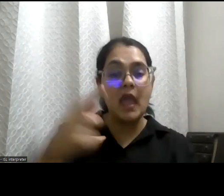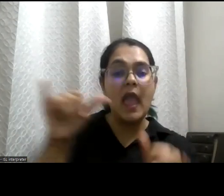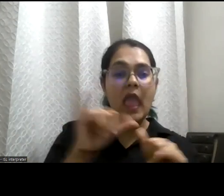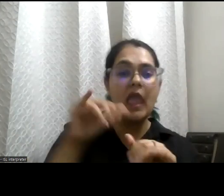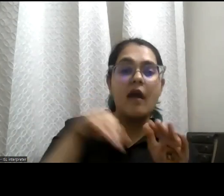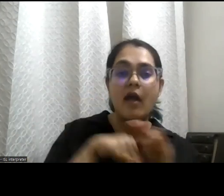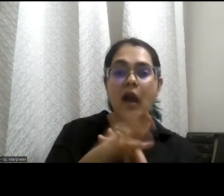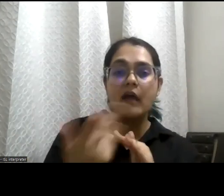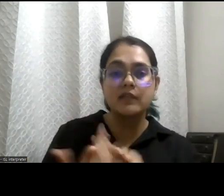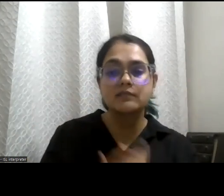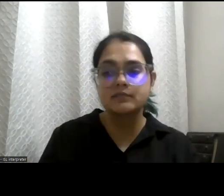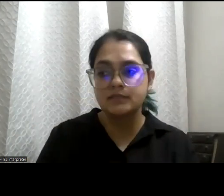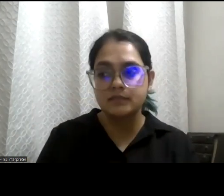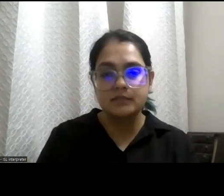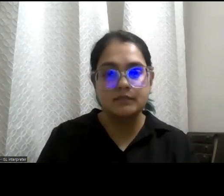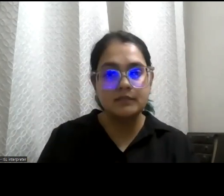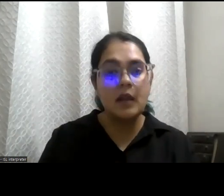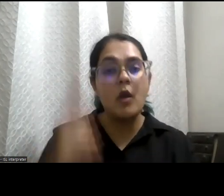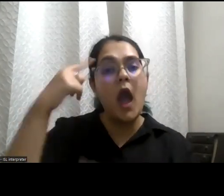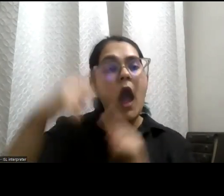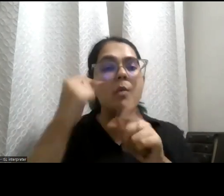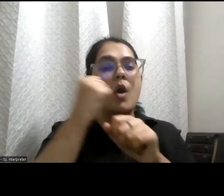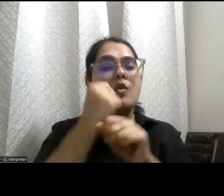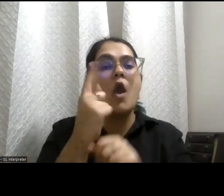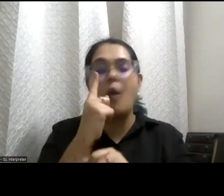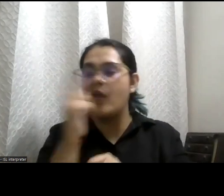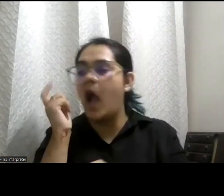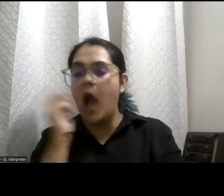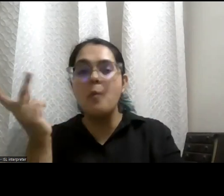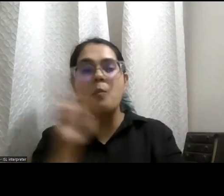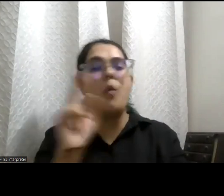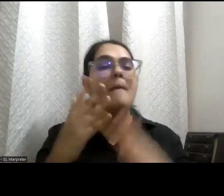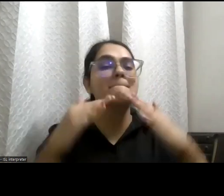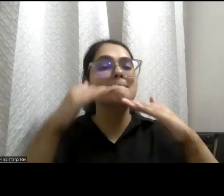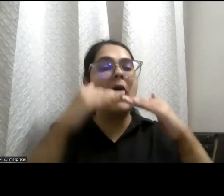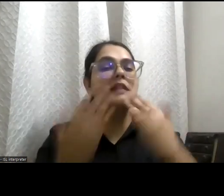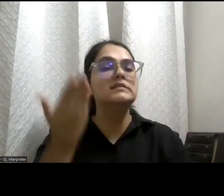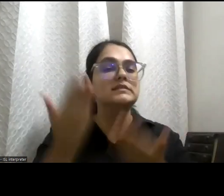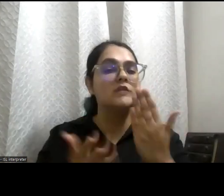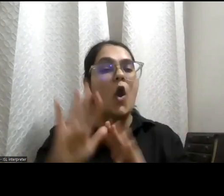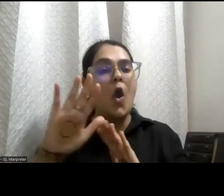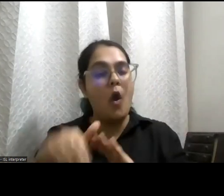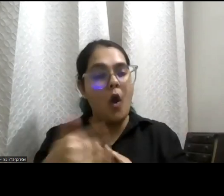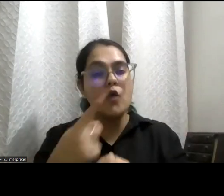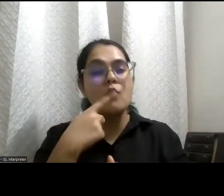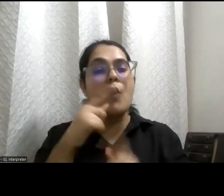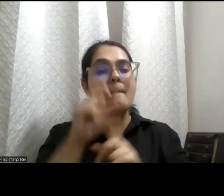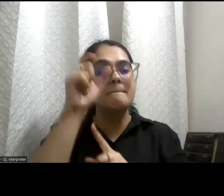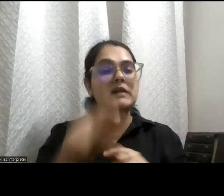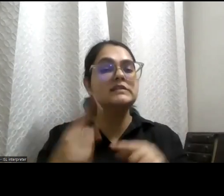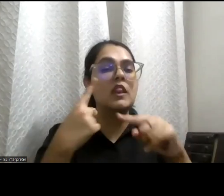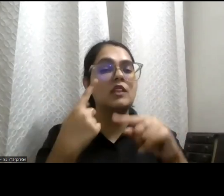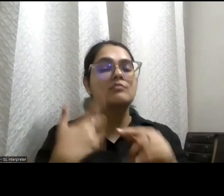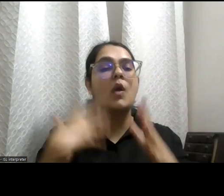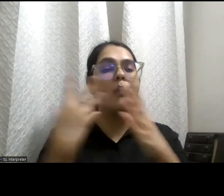the, particularly the gender balance in education, and also the persons with special abilities in